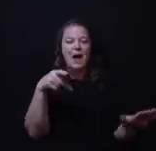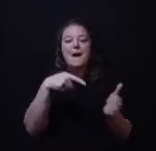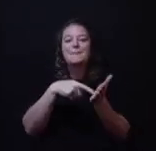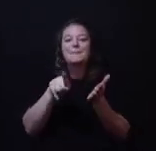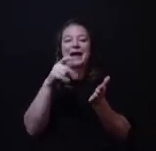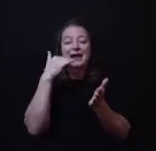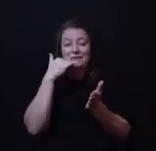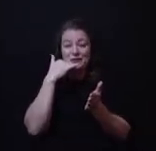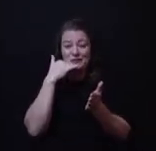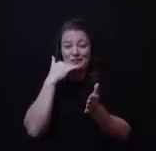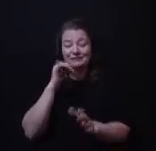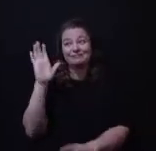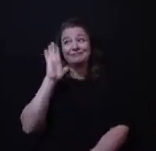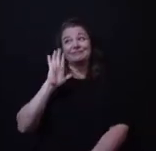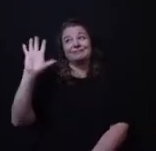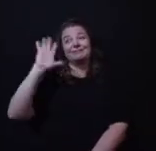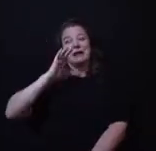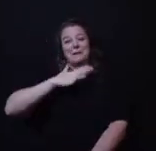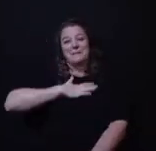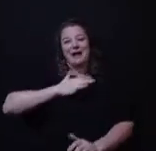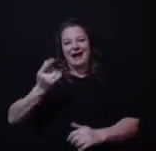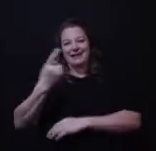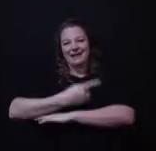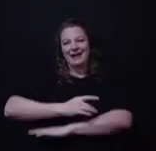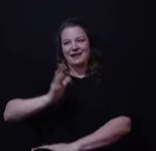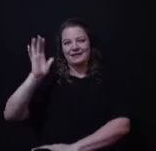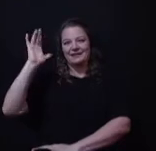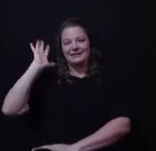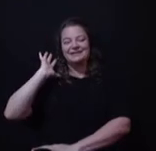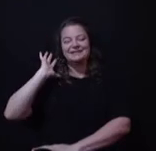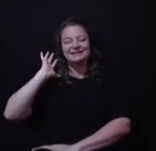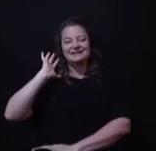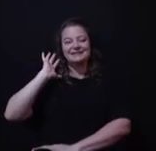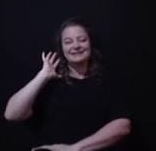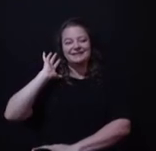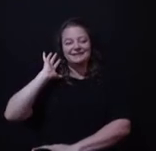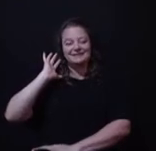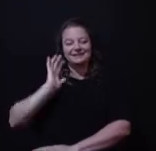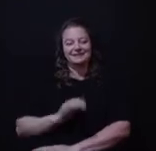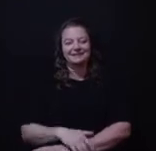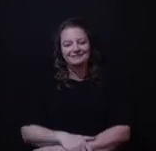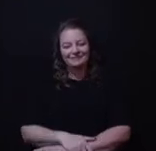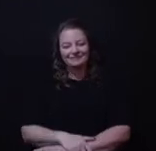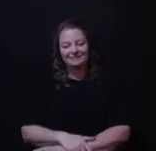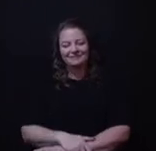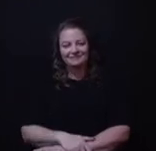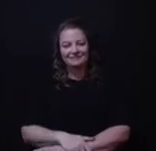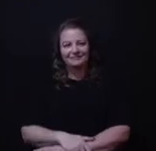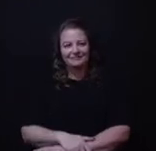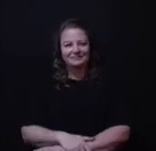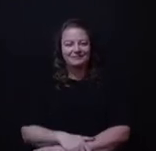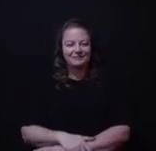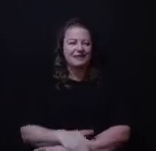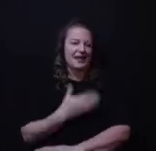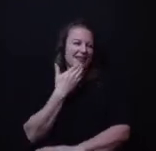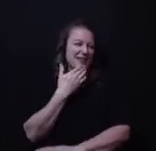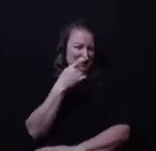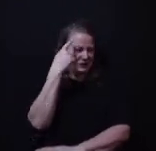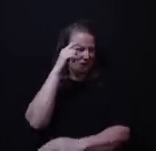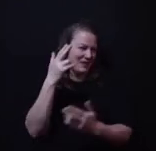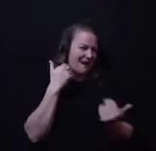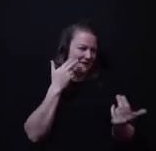Back in my day, I love y'all. Thank you for laughing.